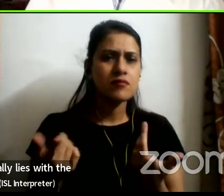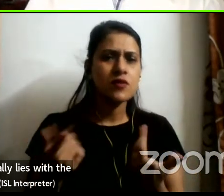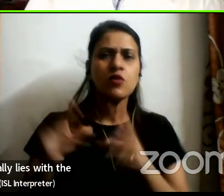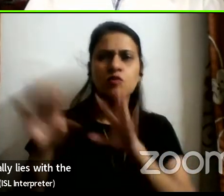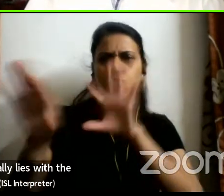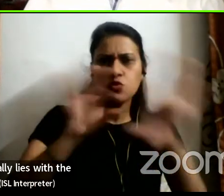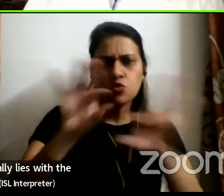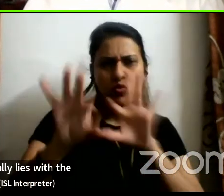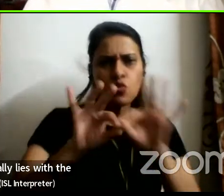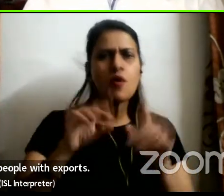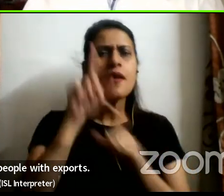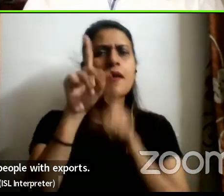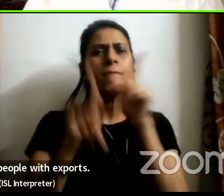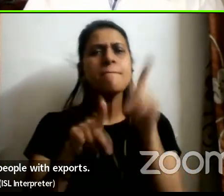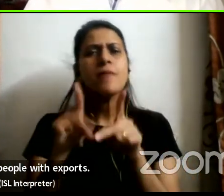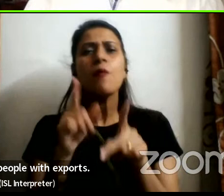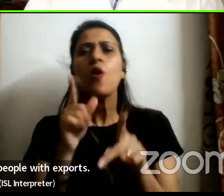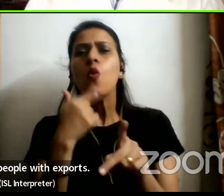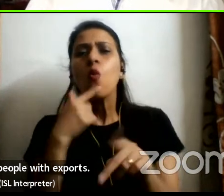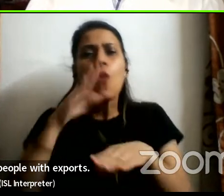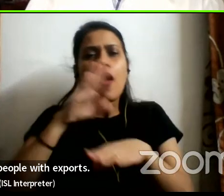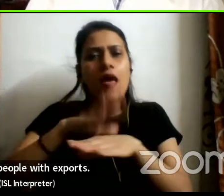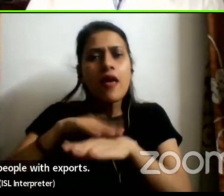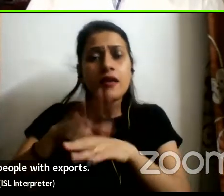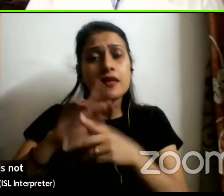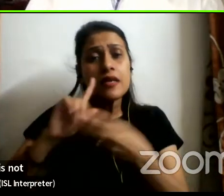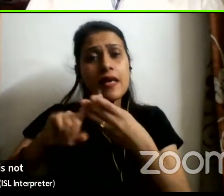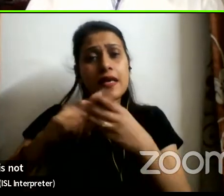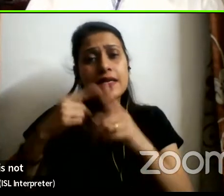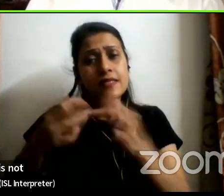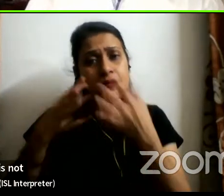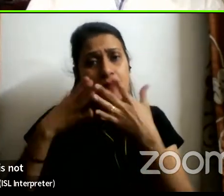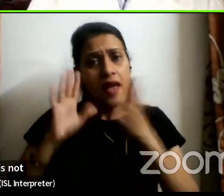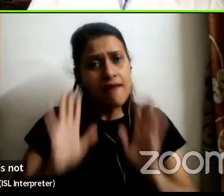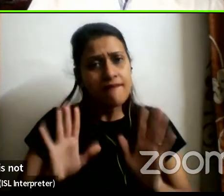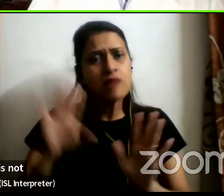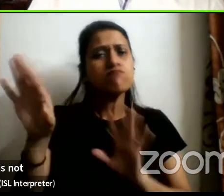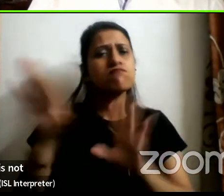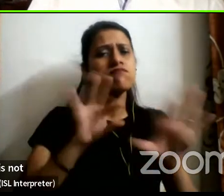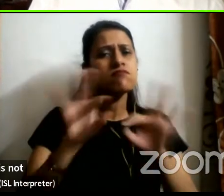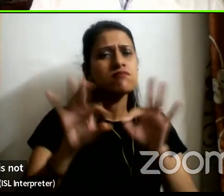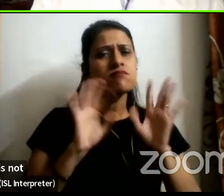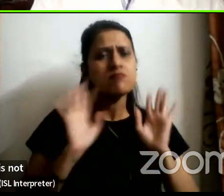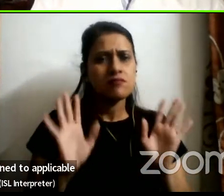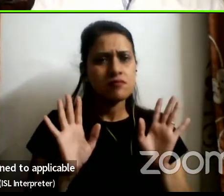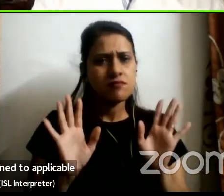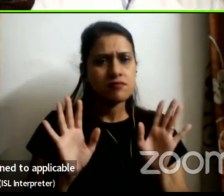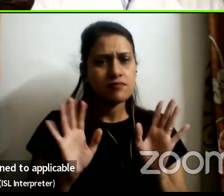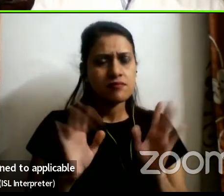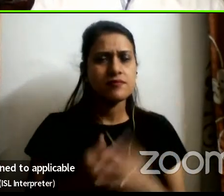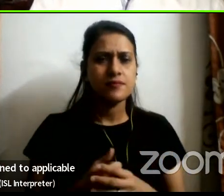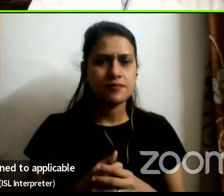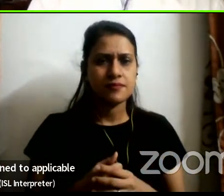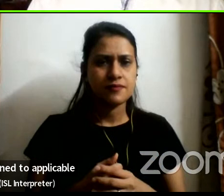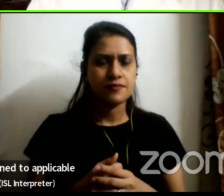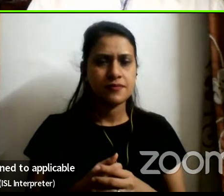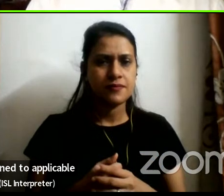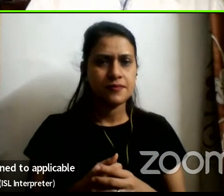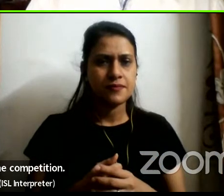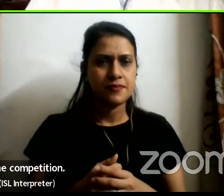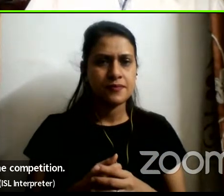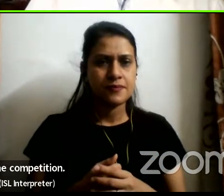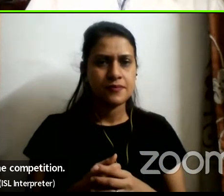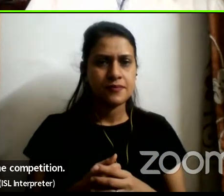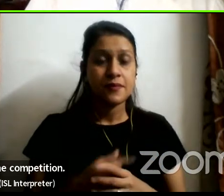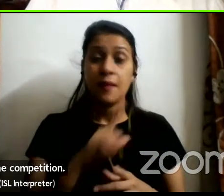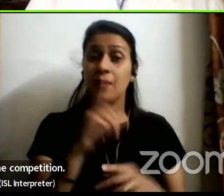experts? But that's a problem which is not confined to appellate tribunal. They also don't appoint experts at the competition. But as Amber